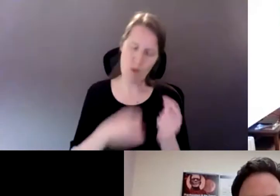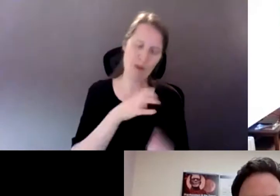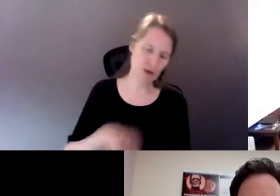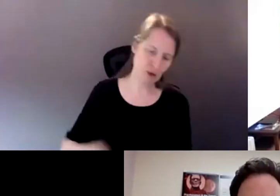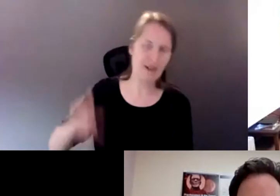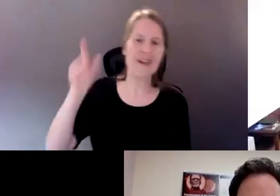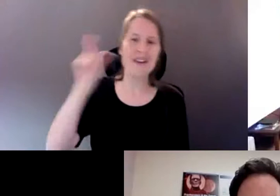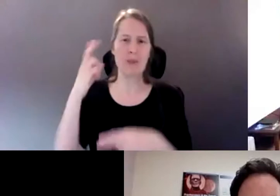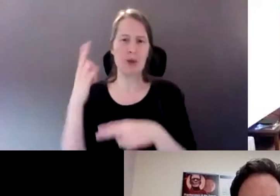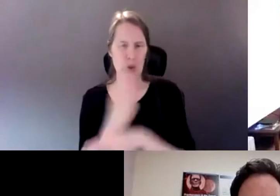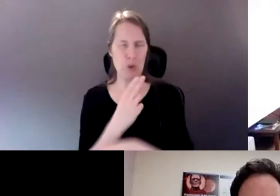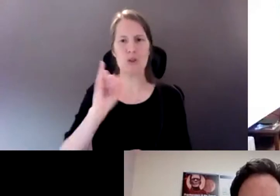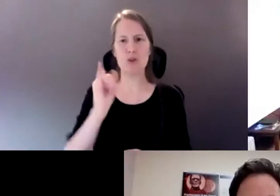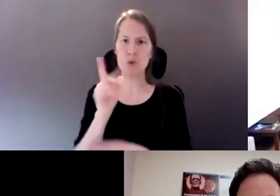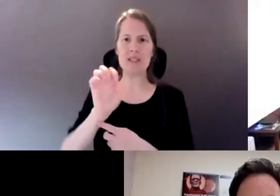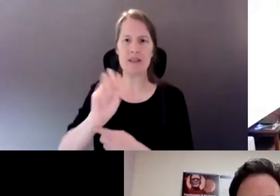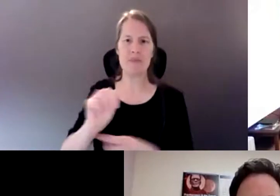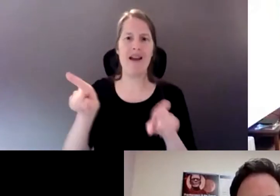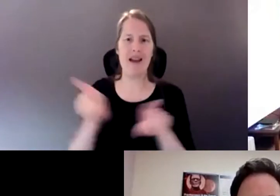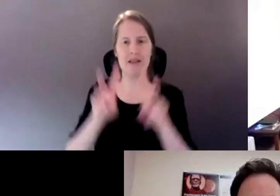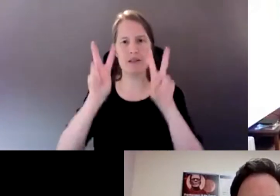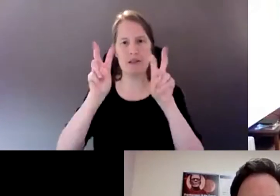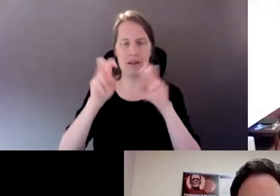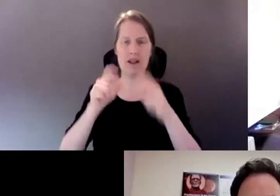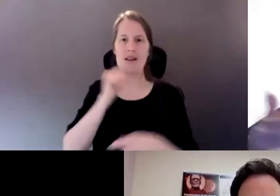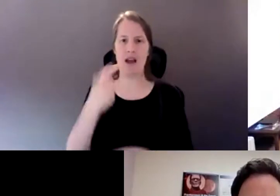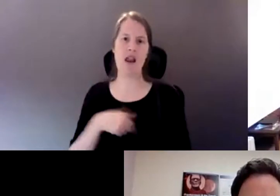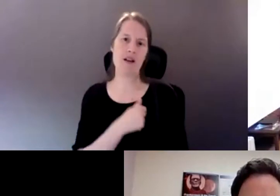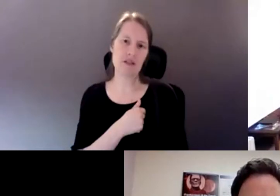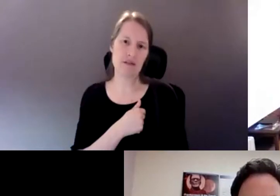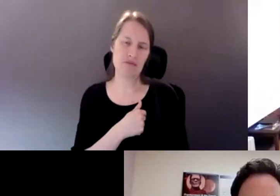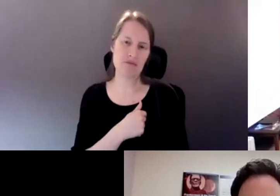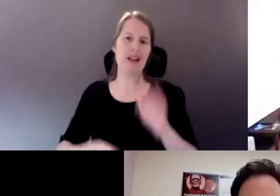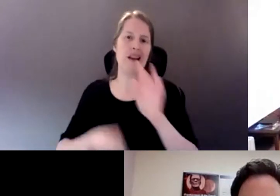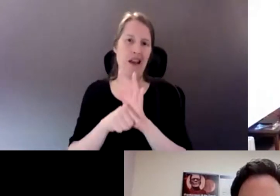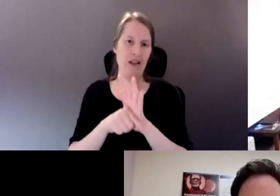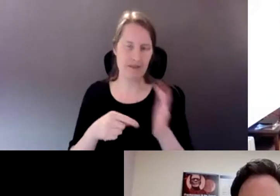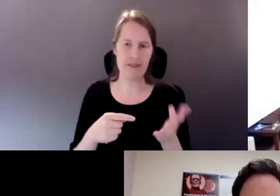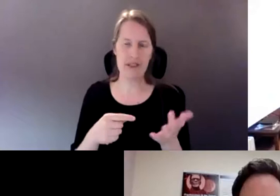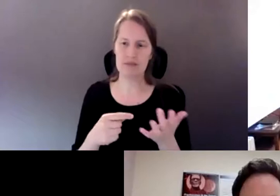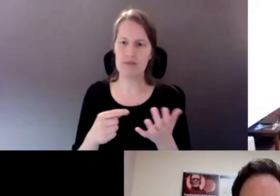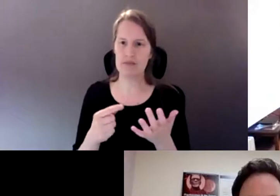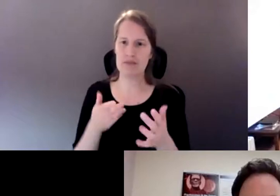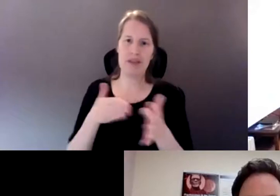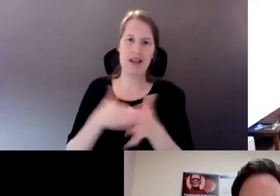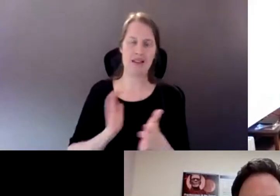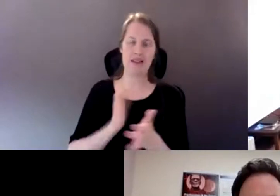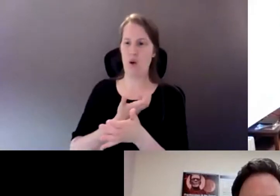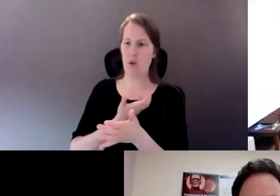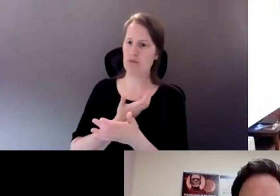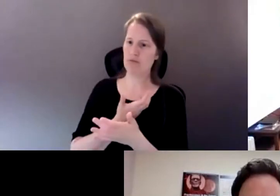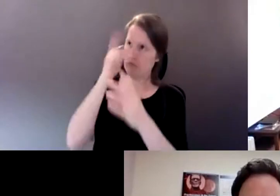and very different histories, different workings out of those processes. I